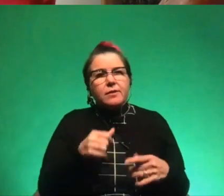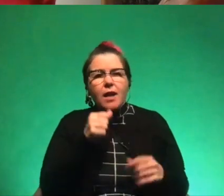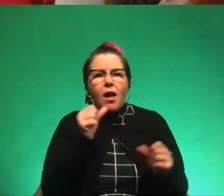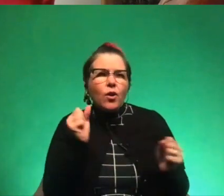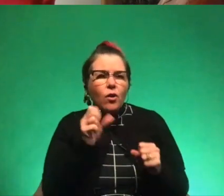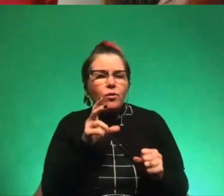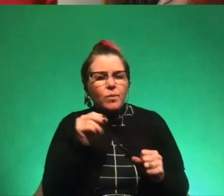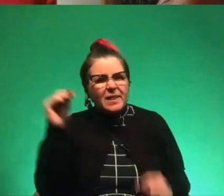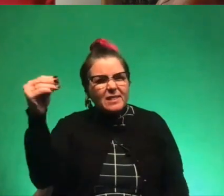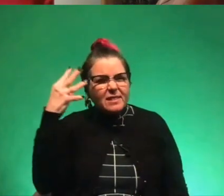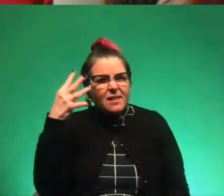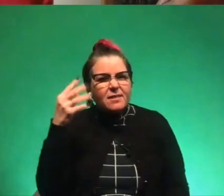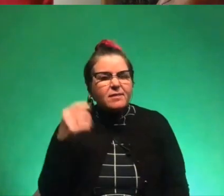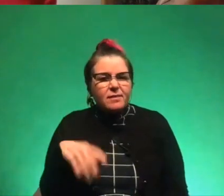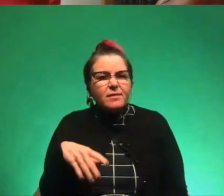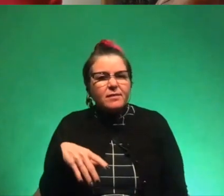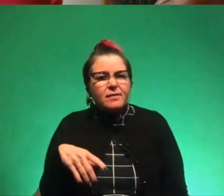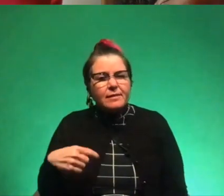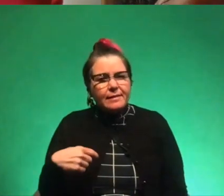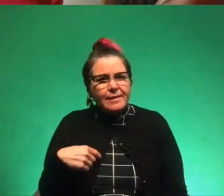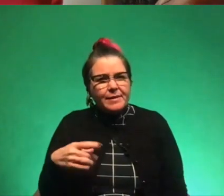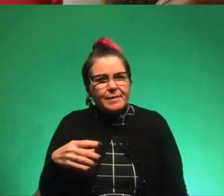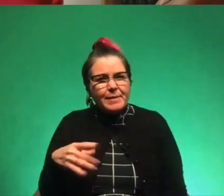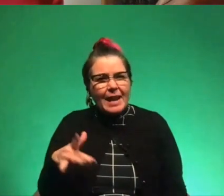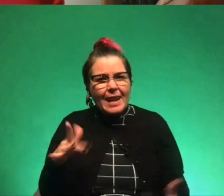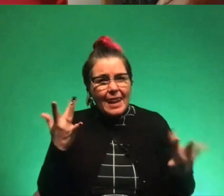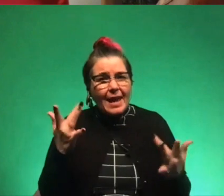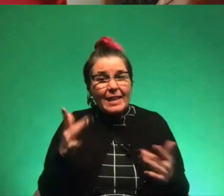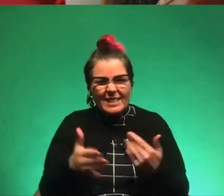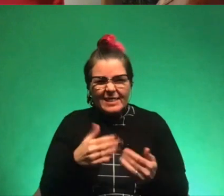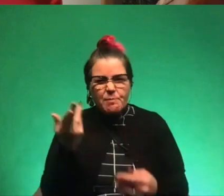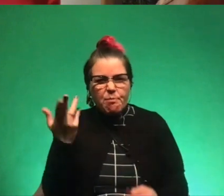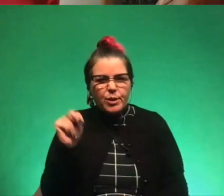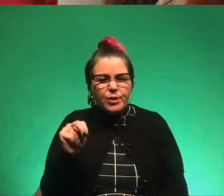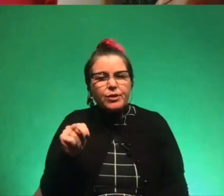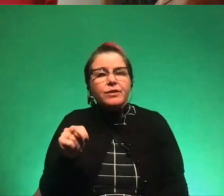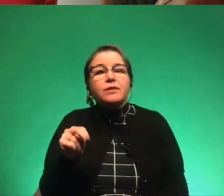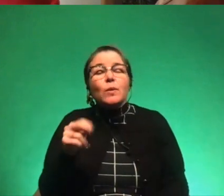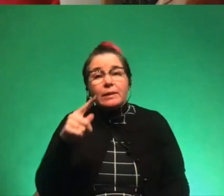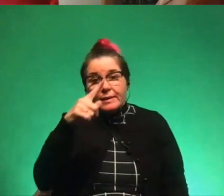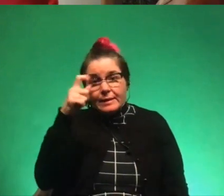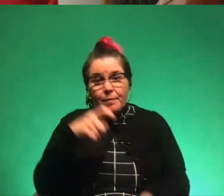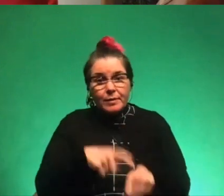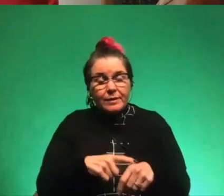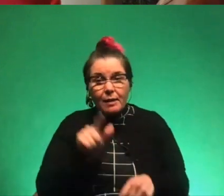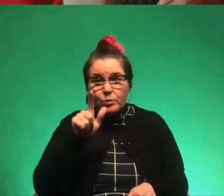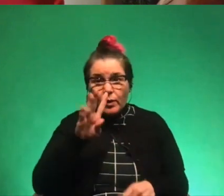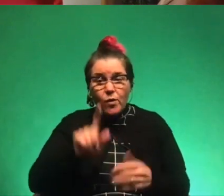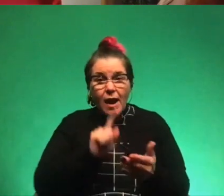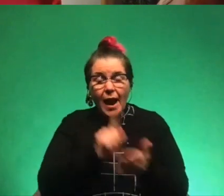actually the sun. I'm pretty fair and I burn super easy. And we're there in summer where it's almost 24 hours of